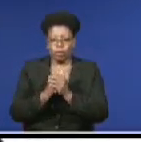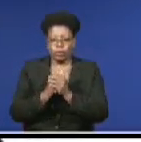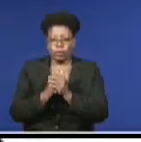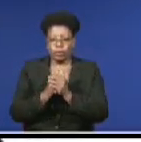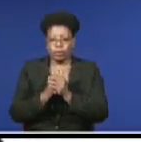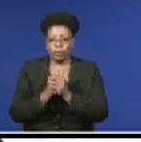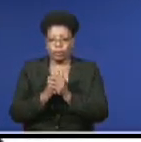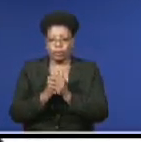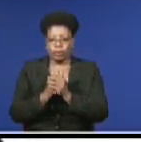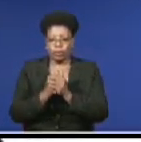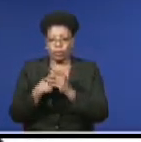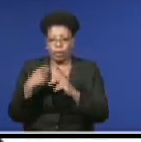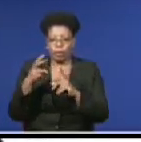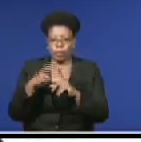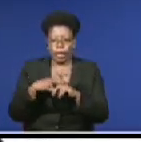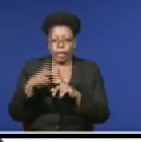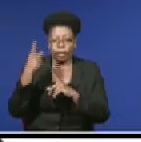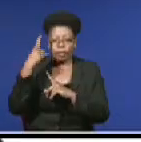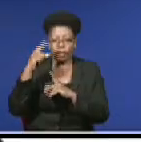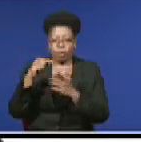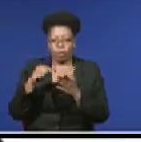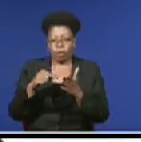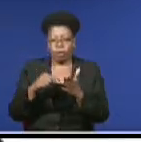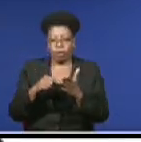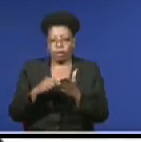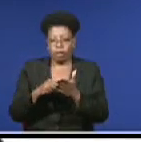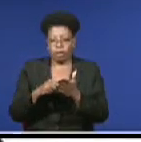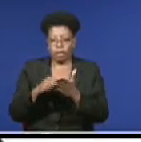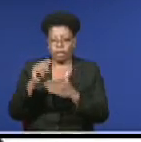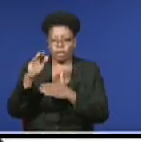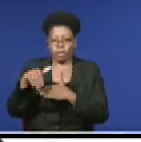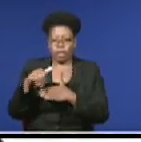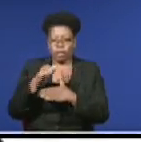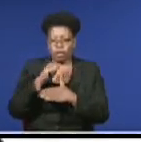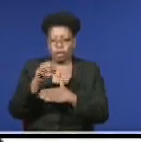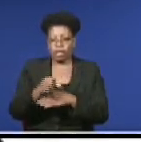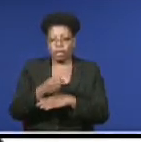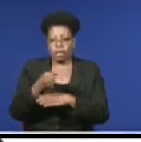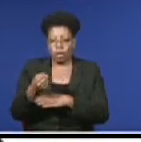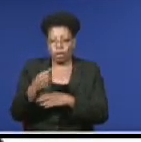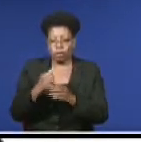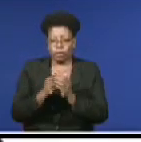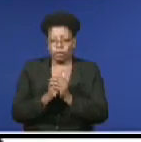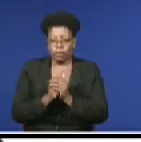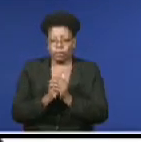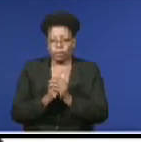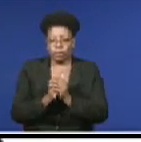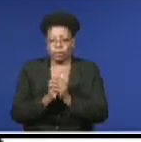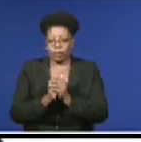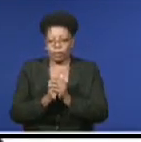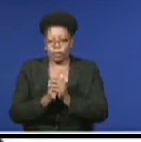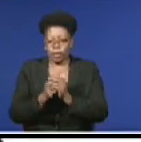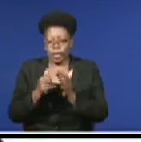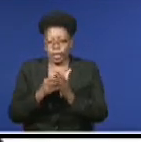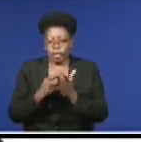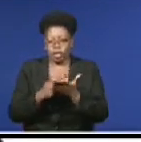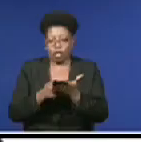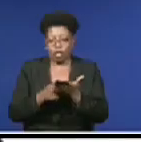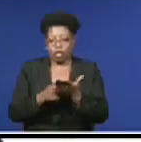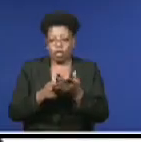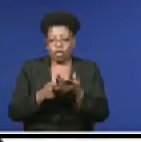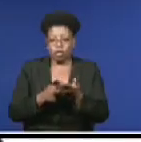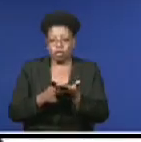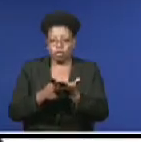provisionally applying for the agreement, although it has not yet been ratified. She says the EPA is a reciprocal trade agreement